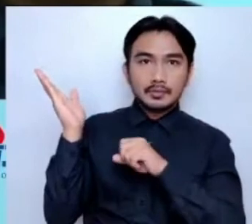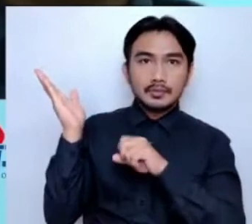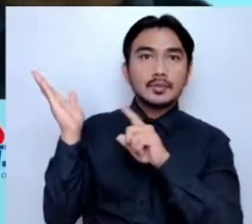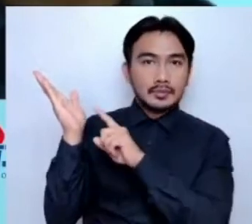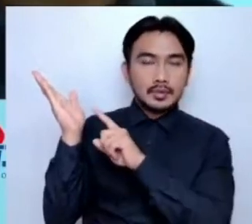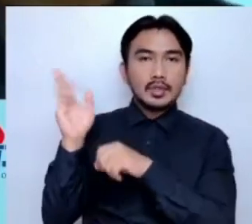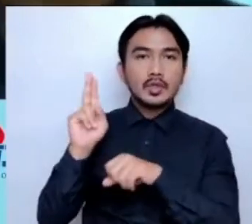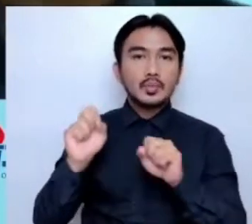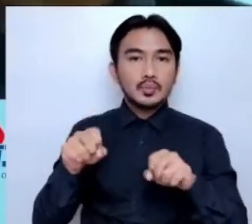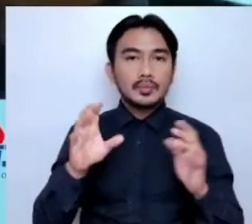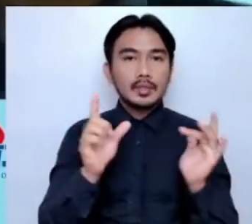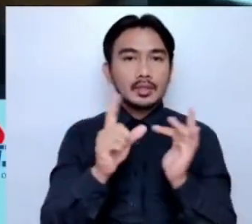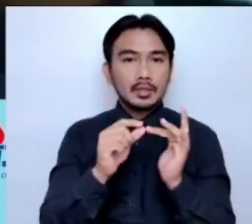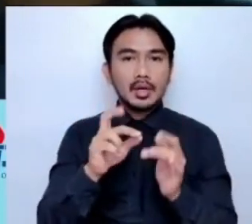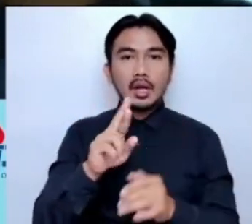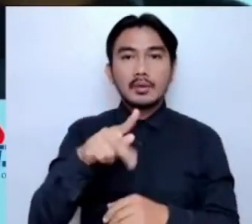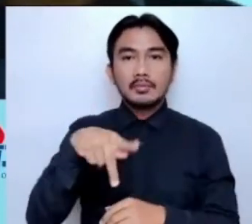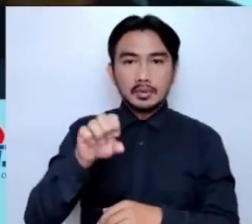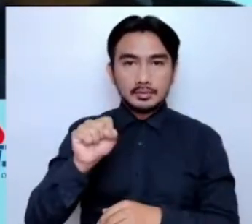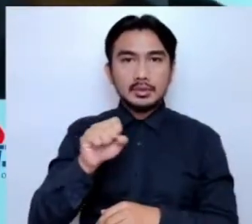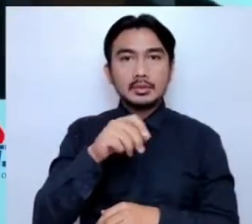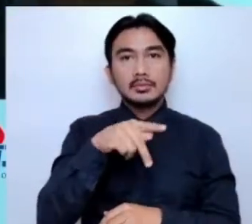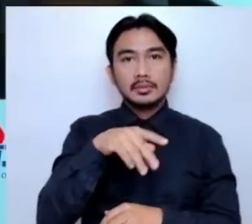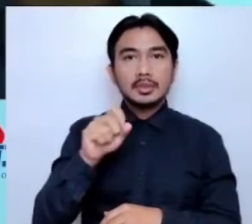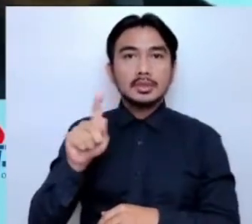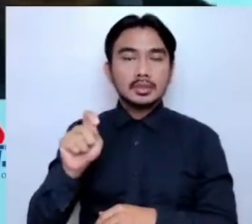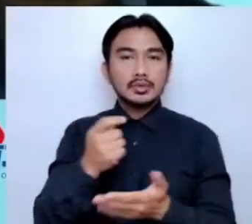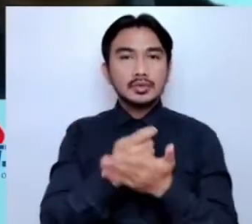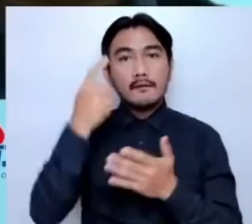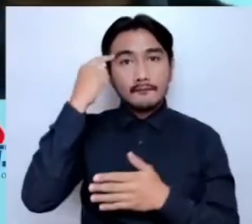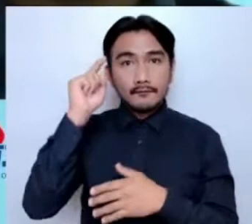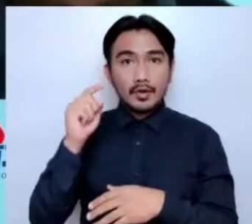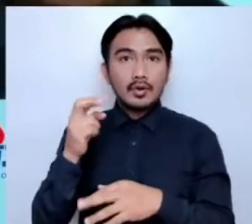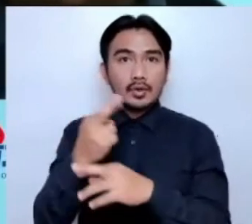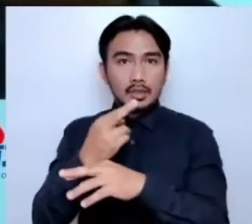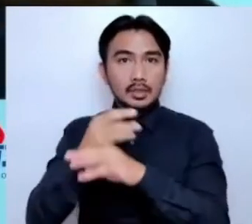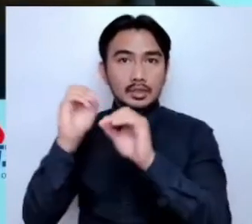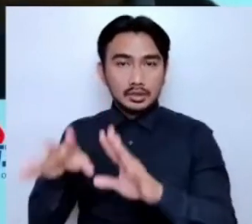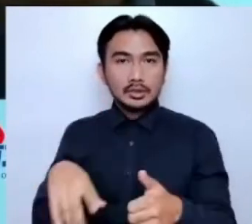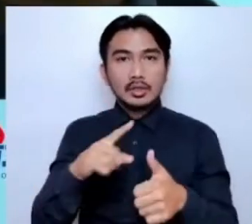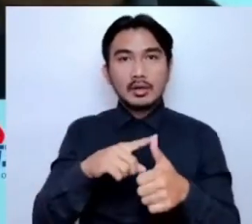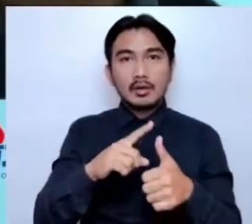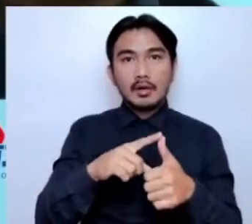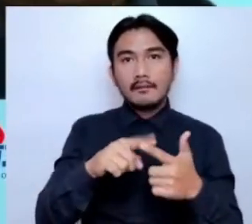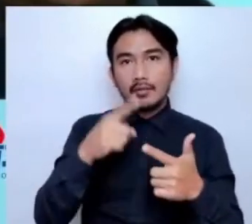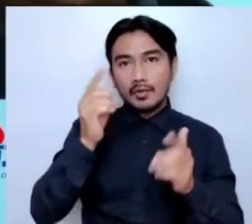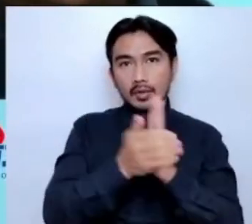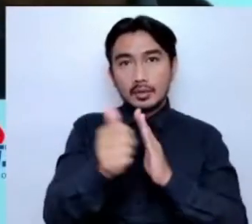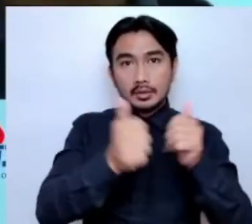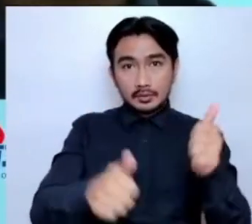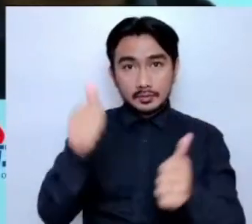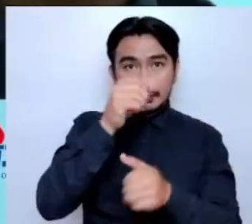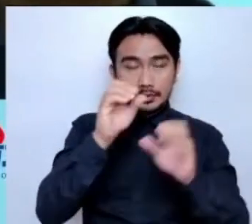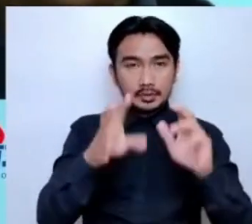the RPMS tools for our regular teachers, for proficient and highly proficient, for our teacher